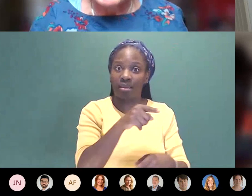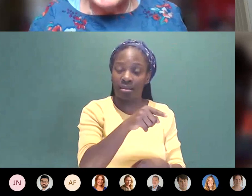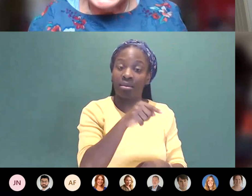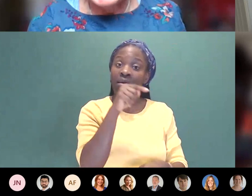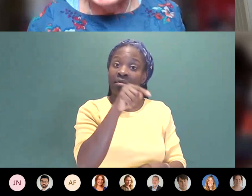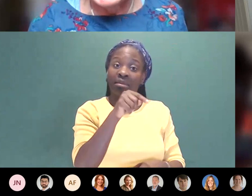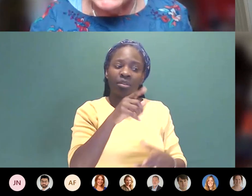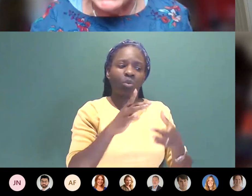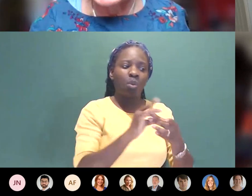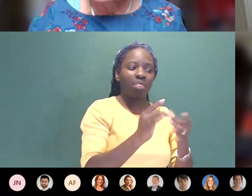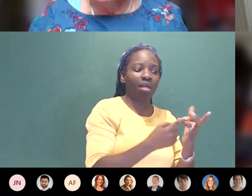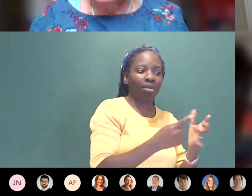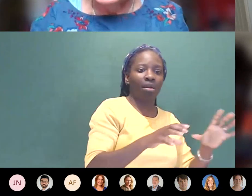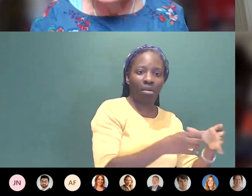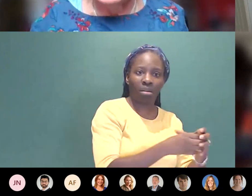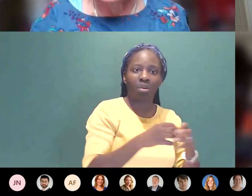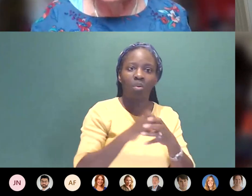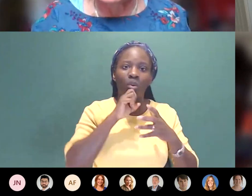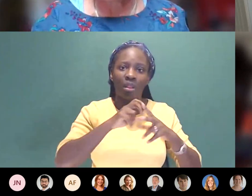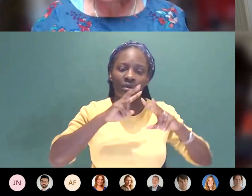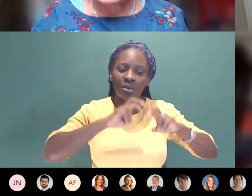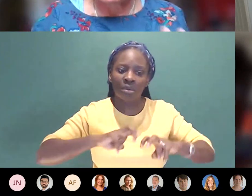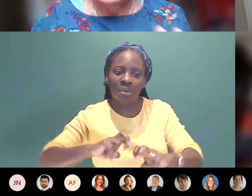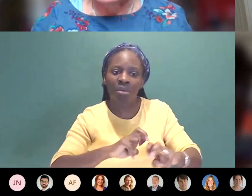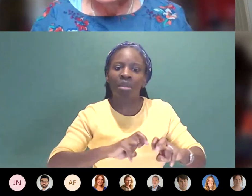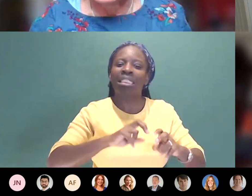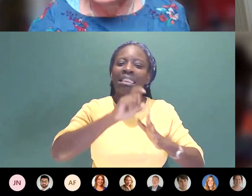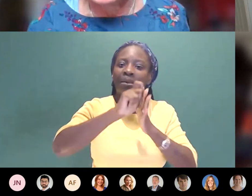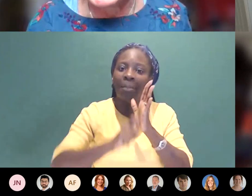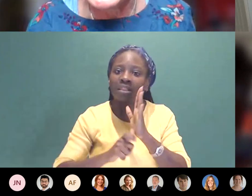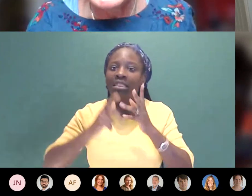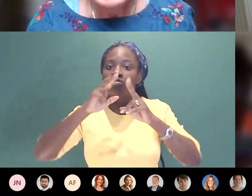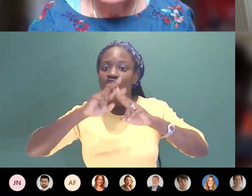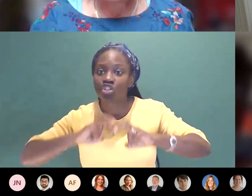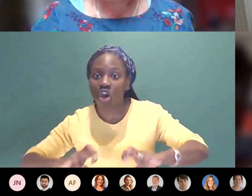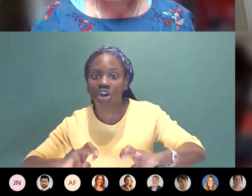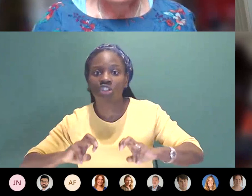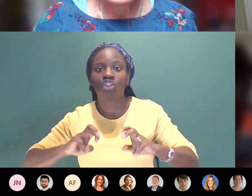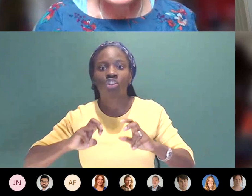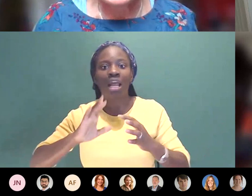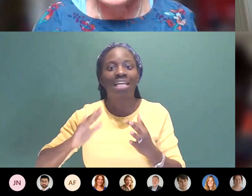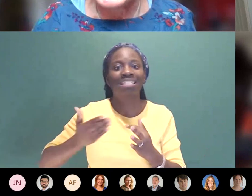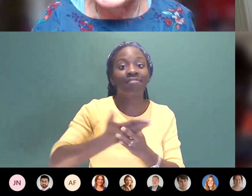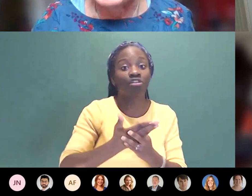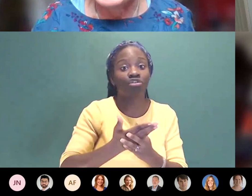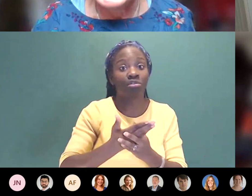area of disability research and disability intervention that is very live at the moment.